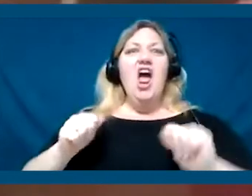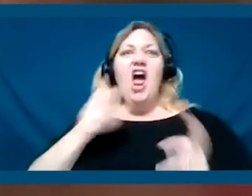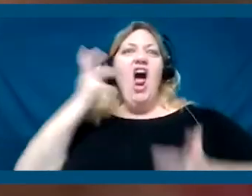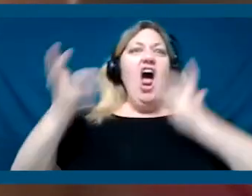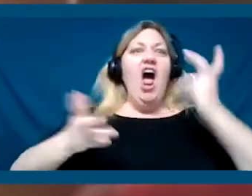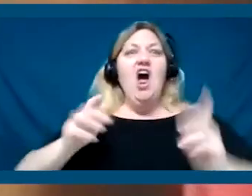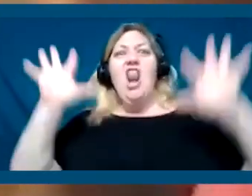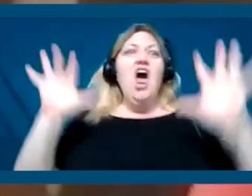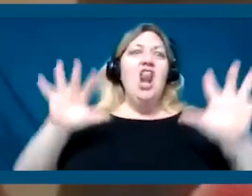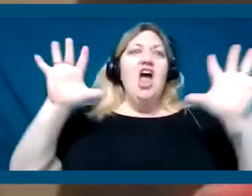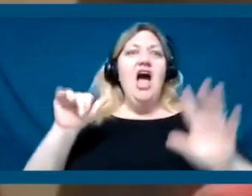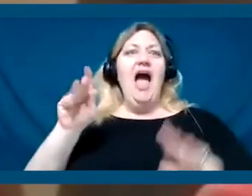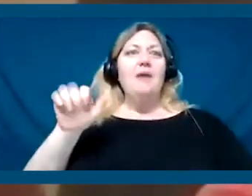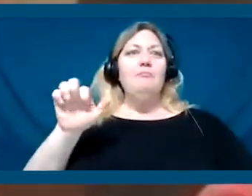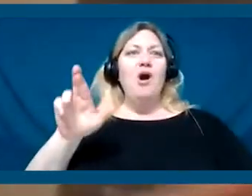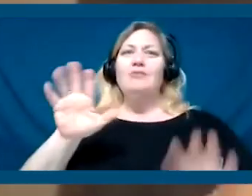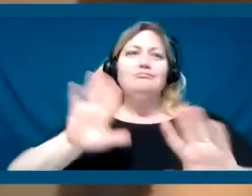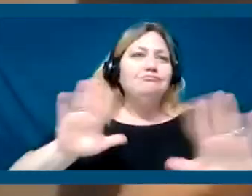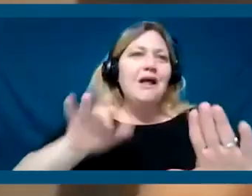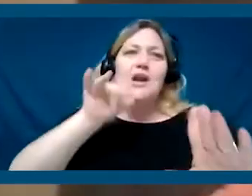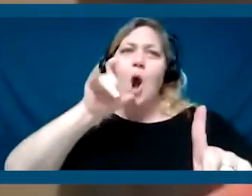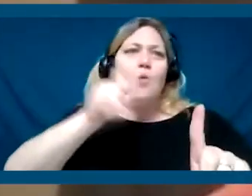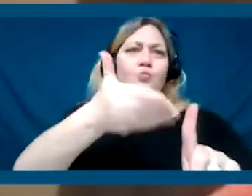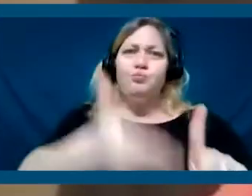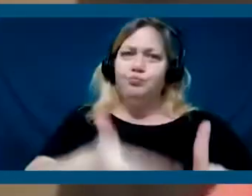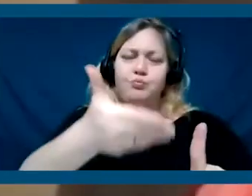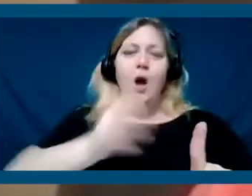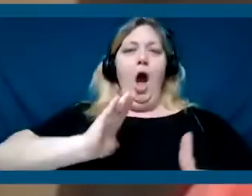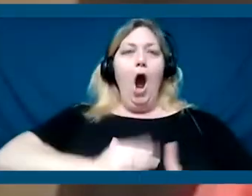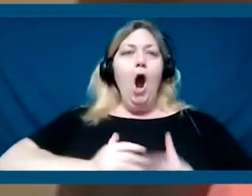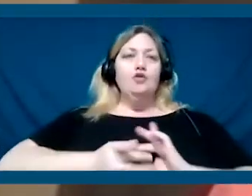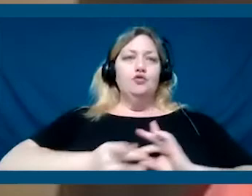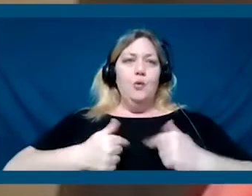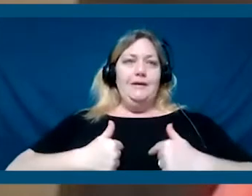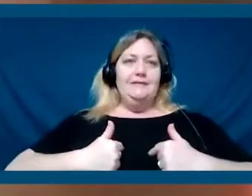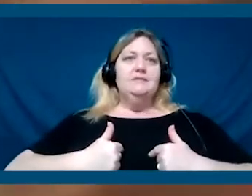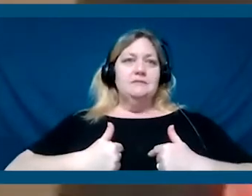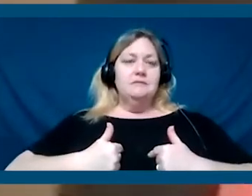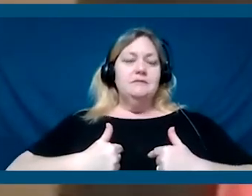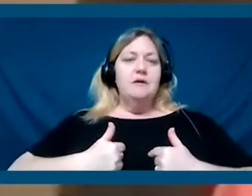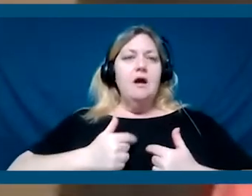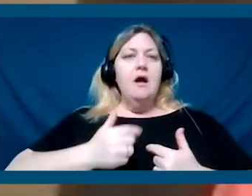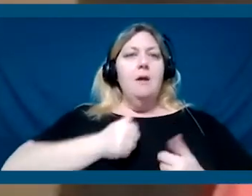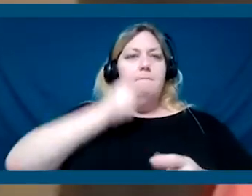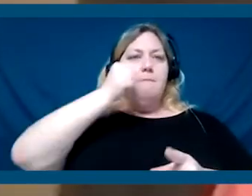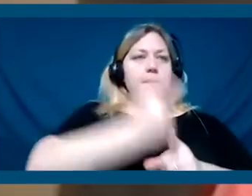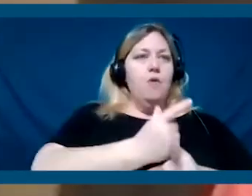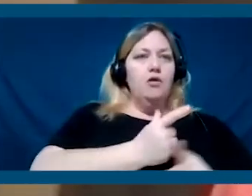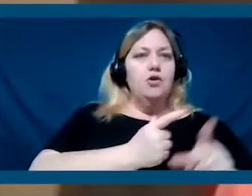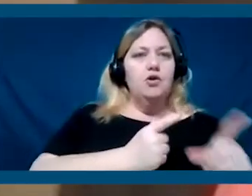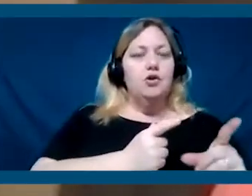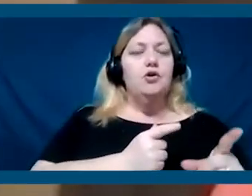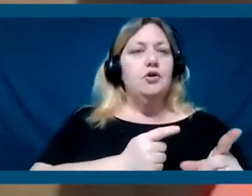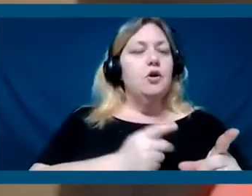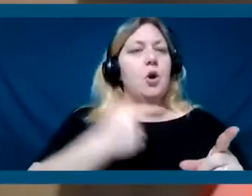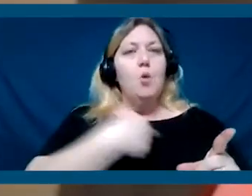Allahu Akbar. That's not who we are. Is to hear our stories. And as my brother Sam alluded, we